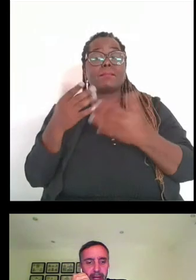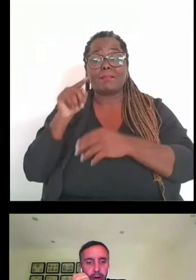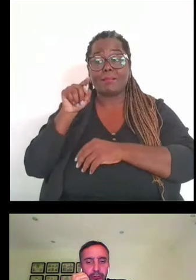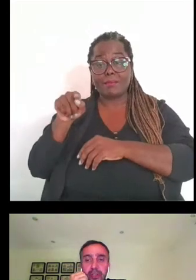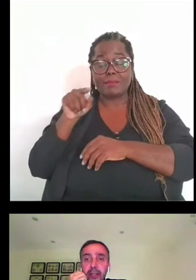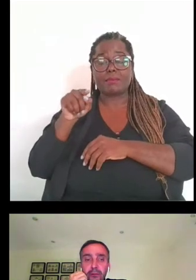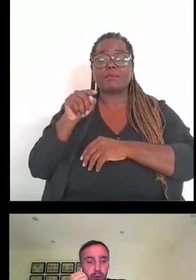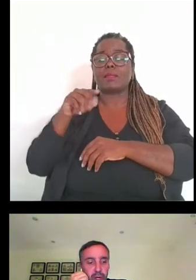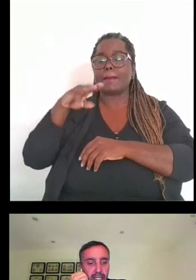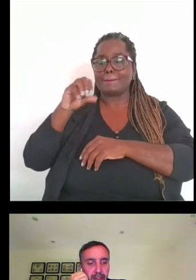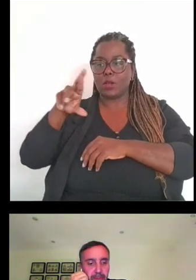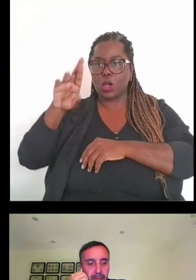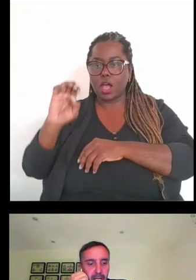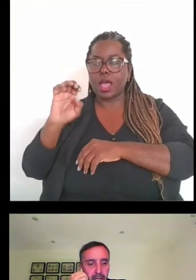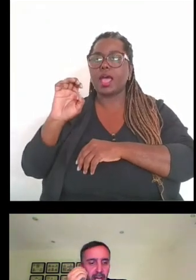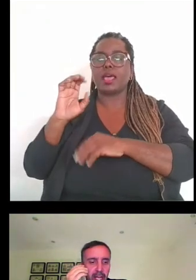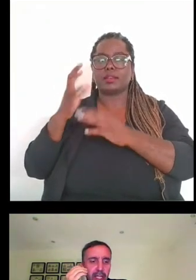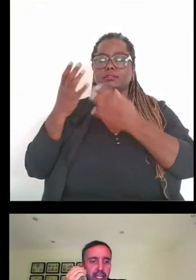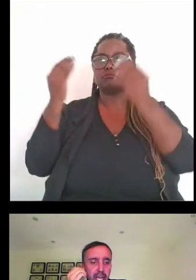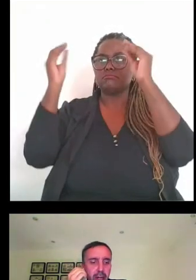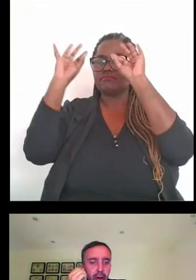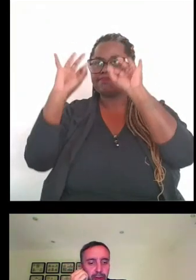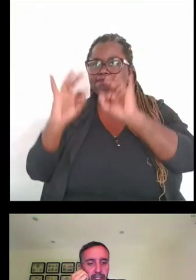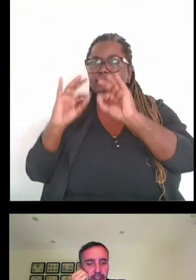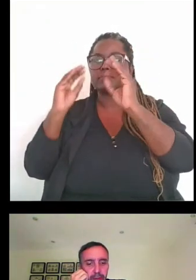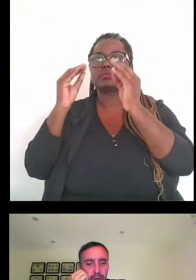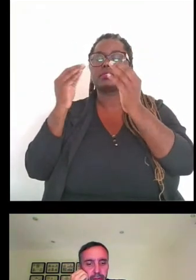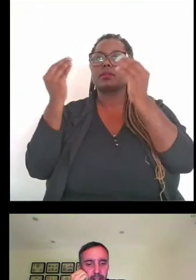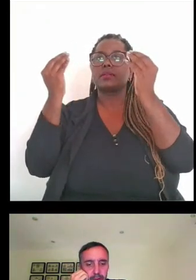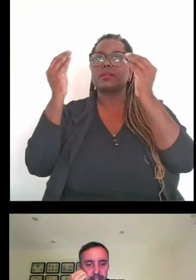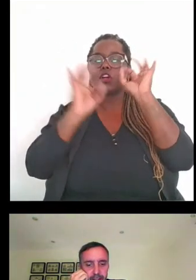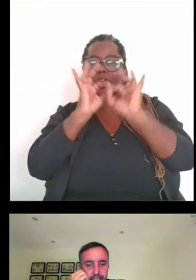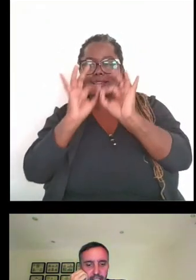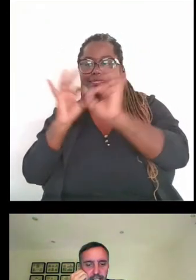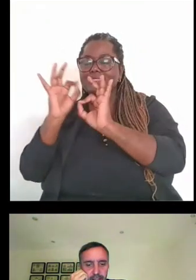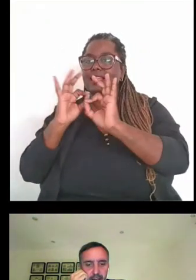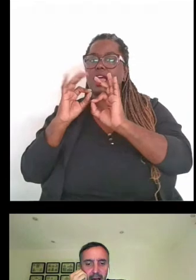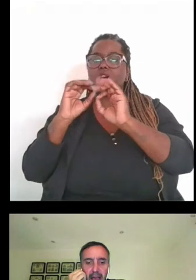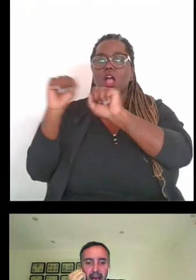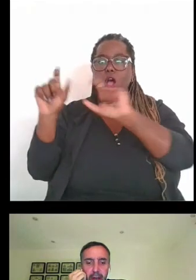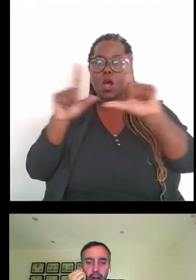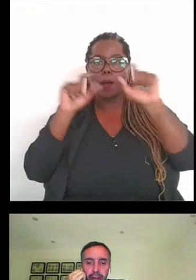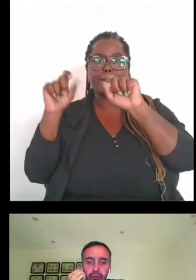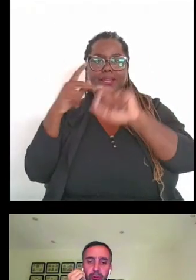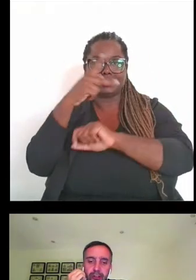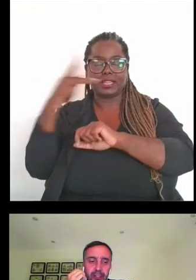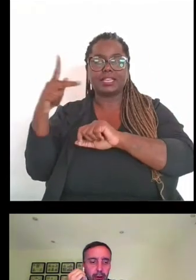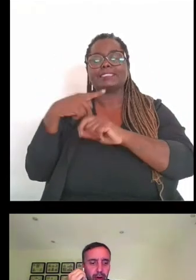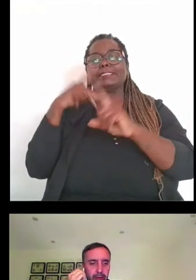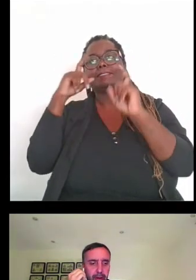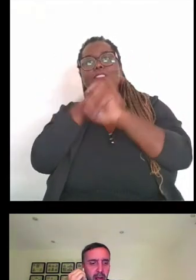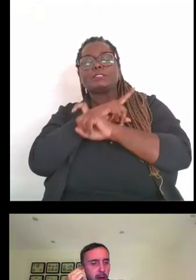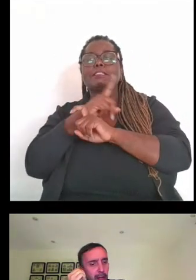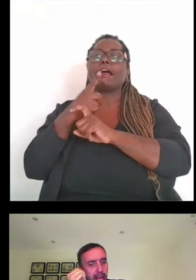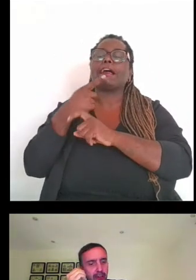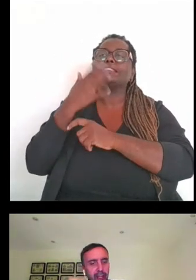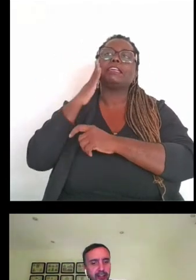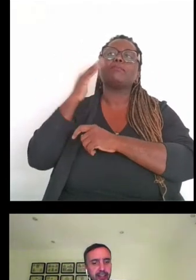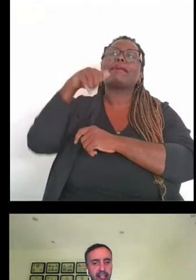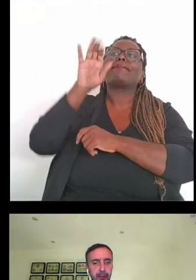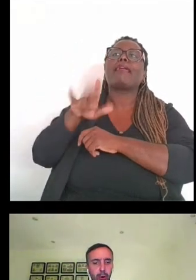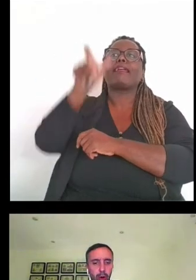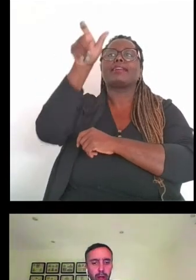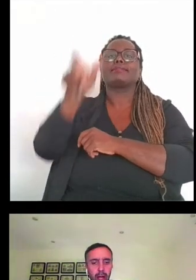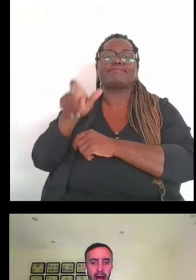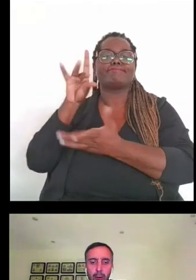littlejohn's biography we read in a year of interviews and conversations I had heard rumors Galore but